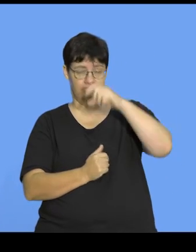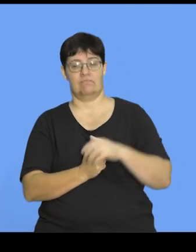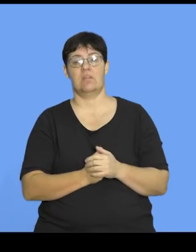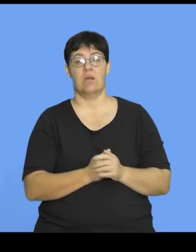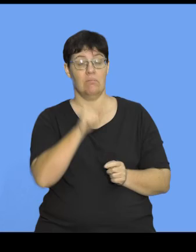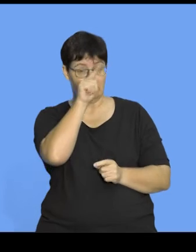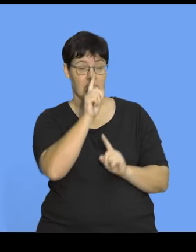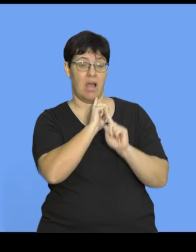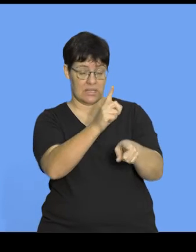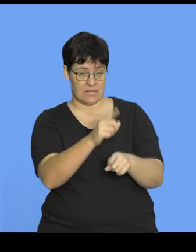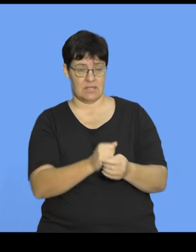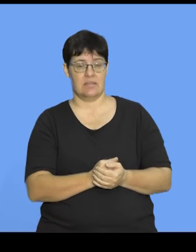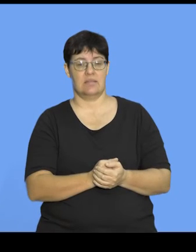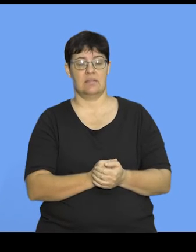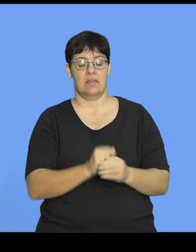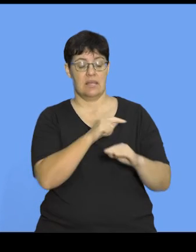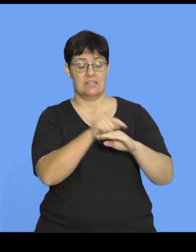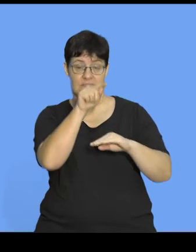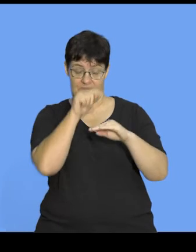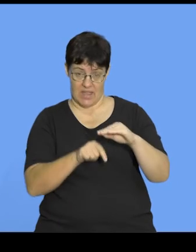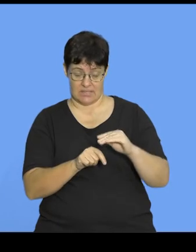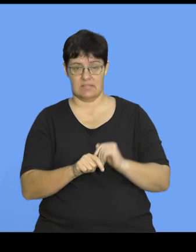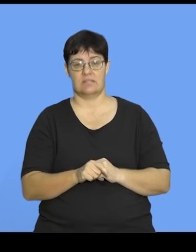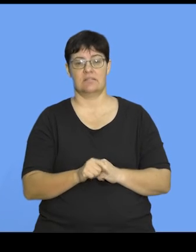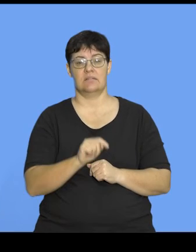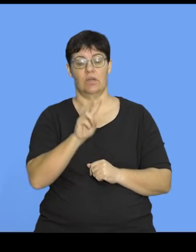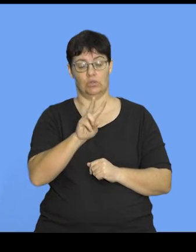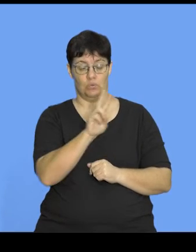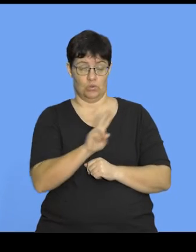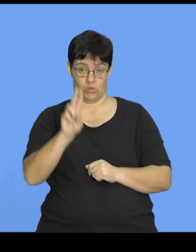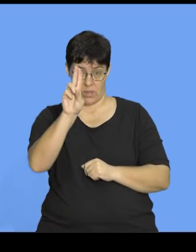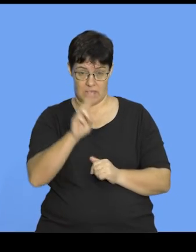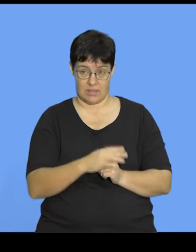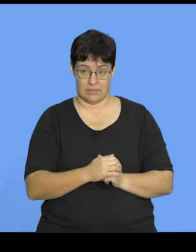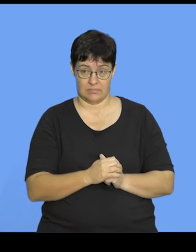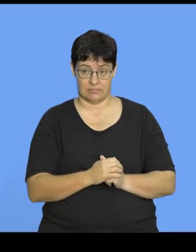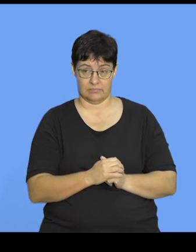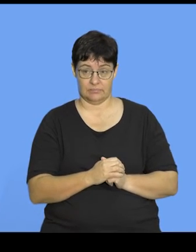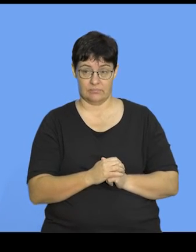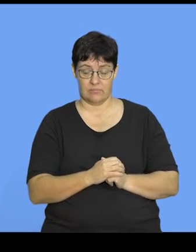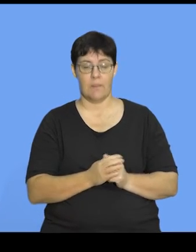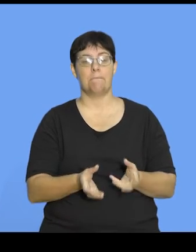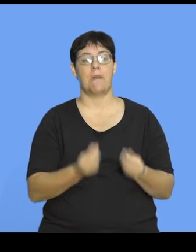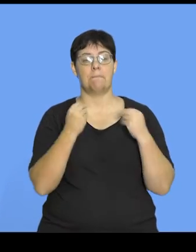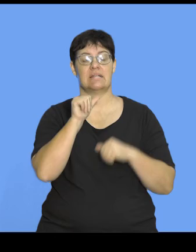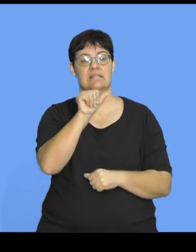I've got to take that answer and divide by 2 squared. And we